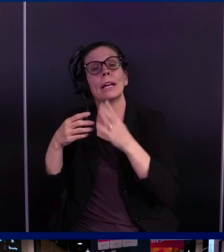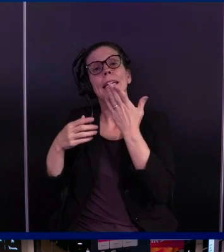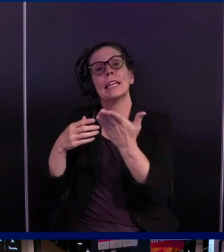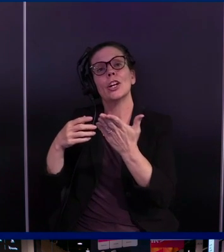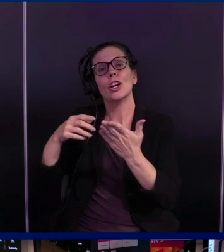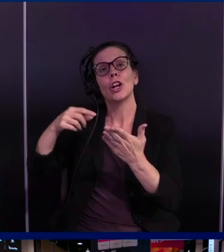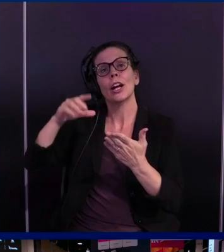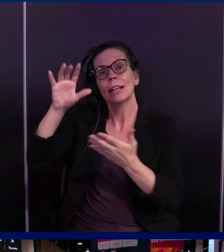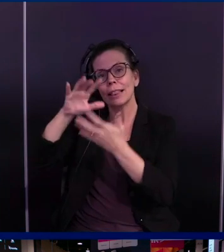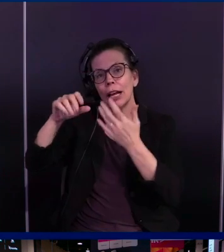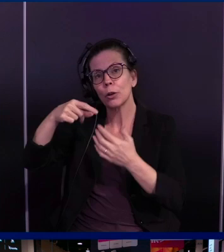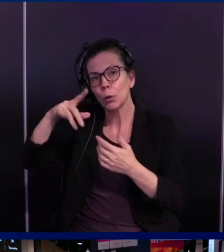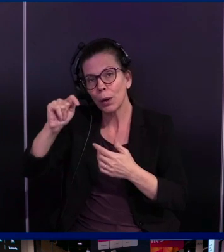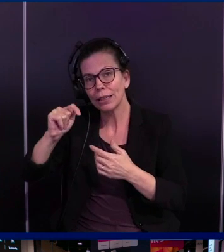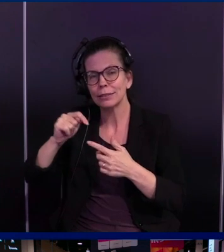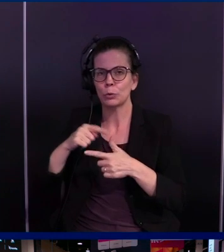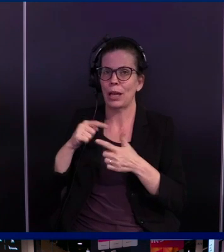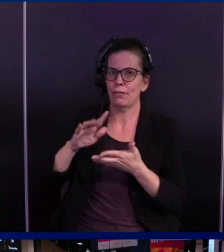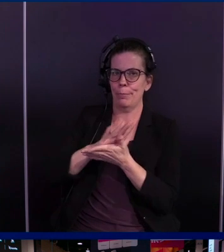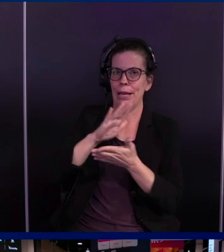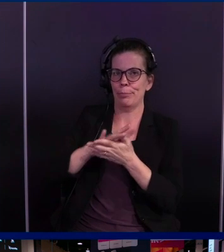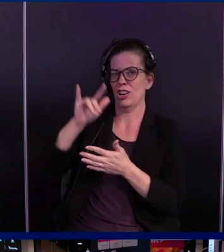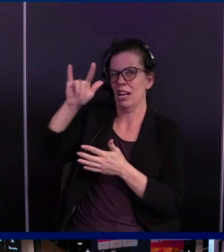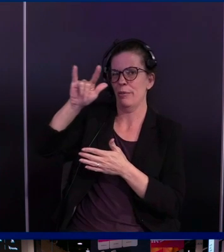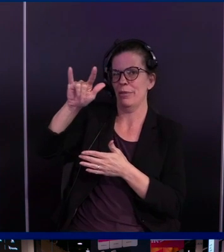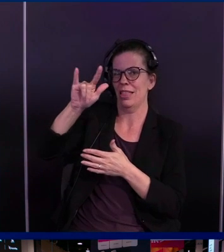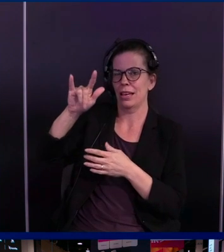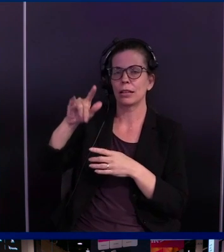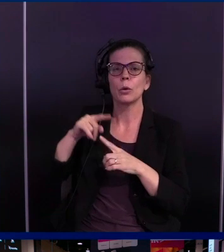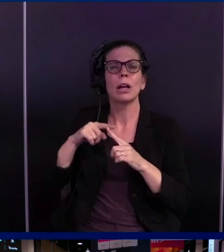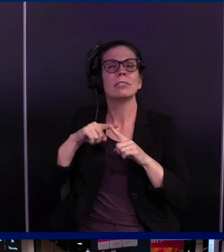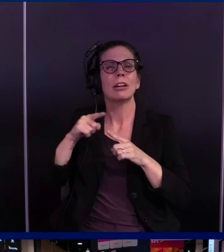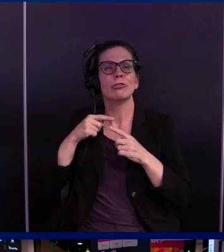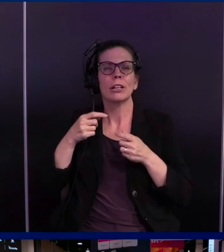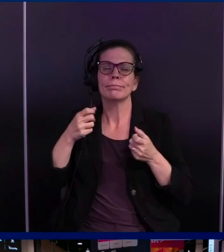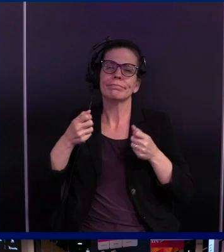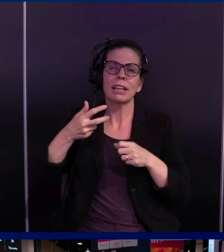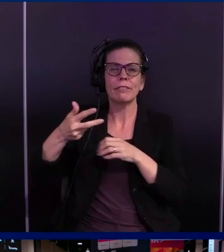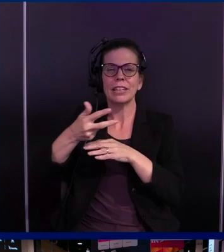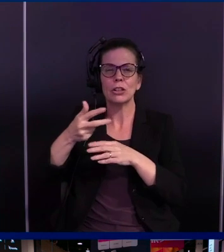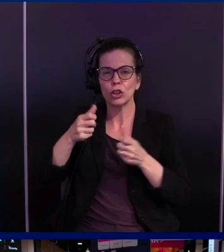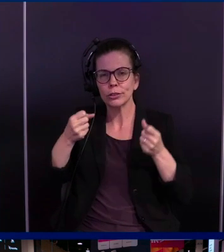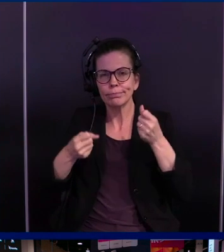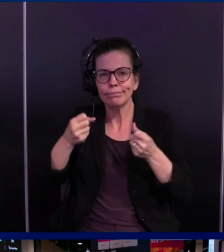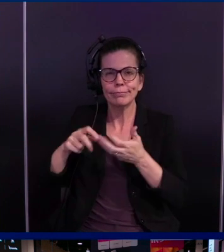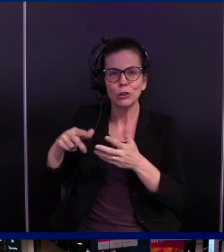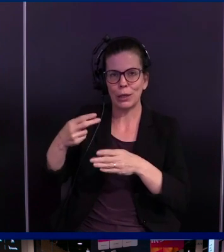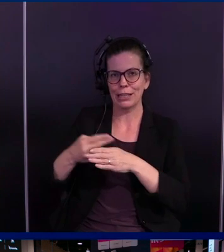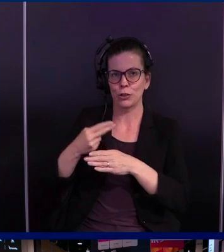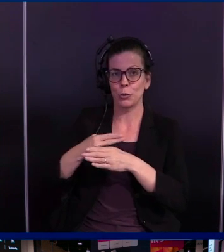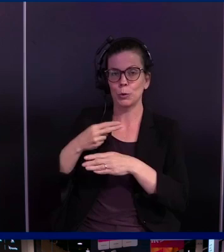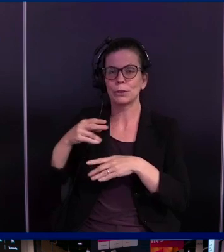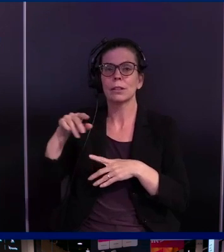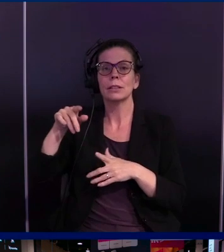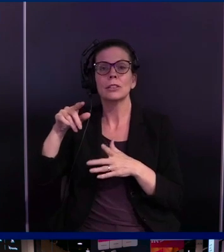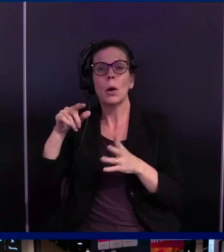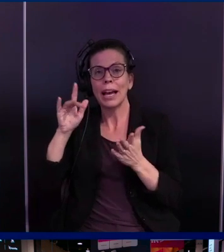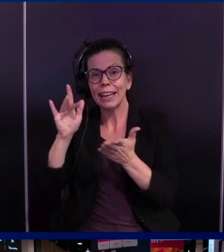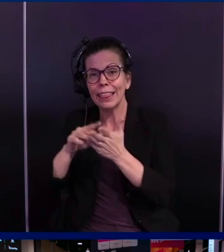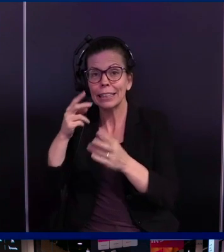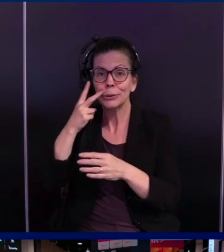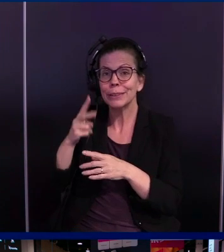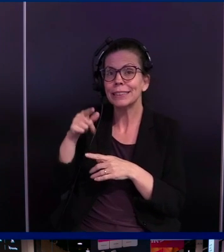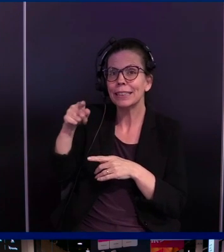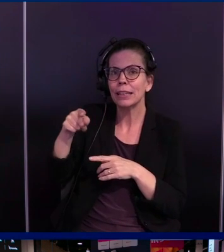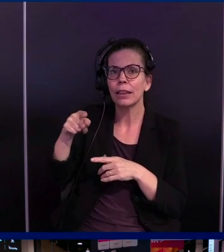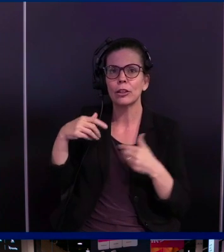Cloud Quest. We have a paper airplane because you have different vehicles that you can equip. Okay. And I can click all the way into here, and there's